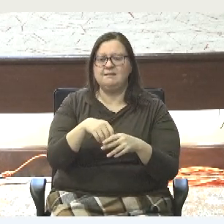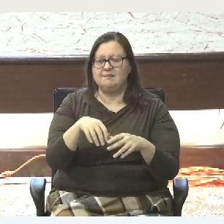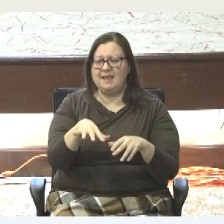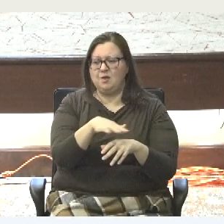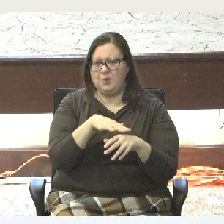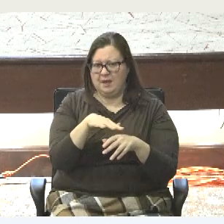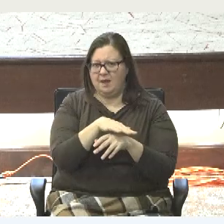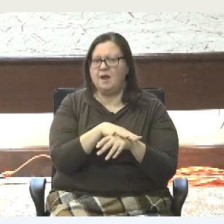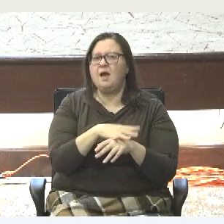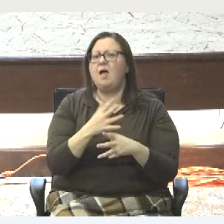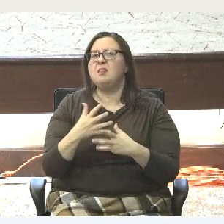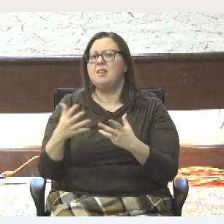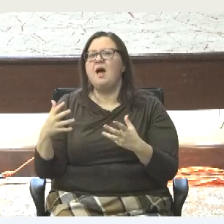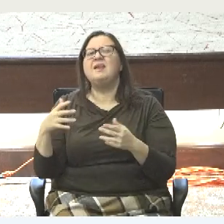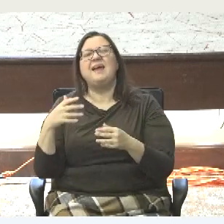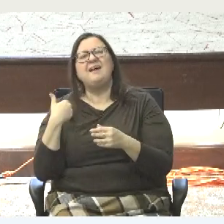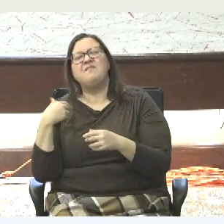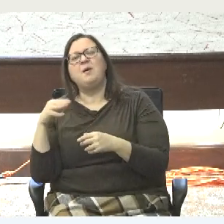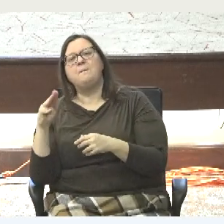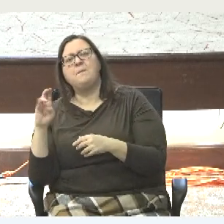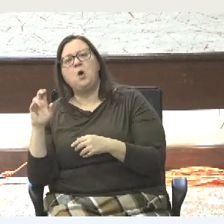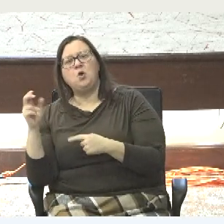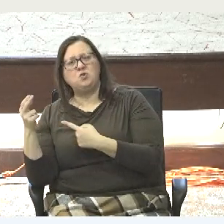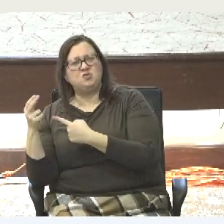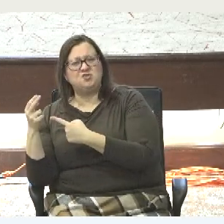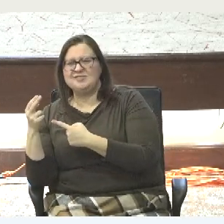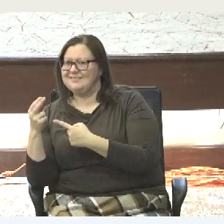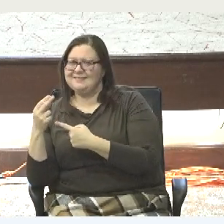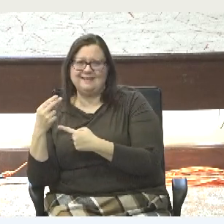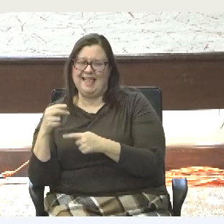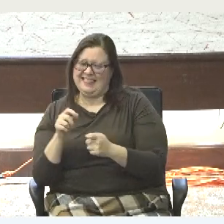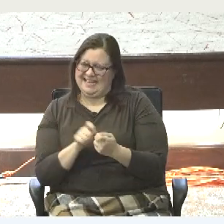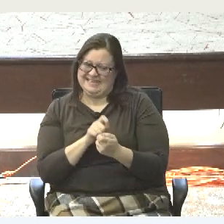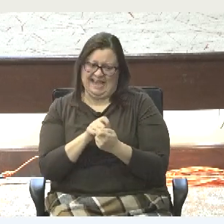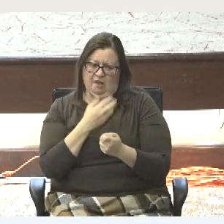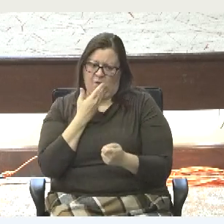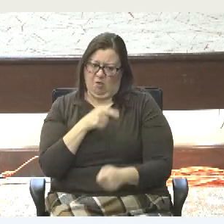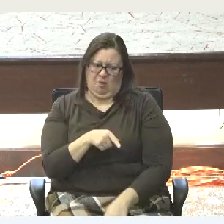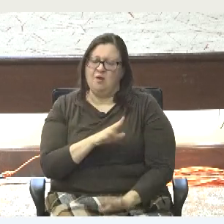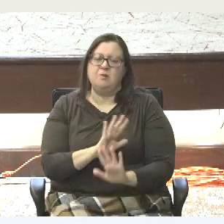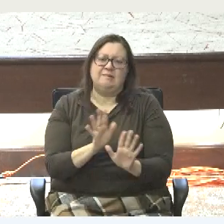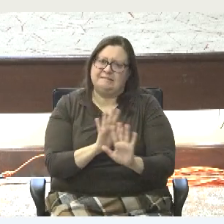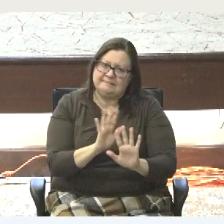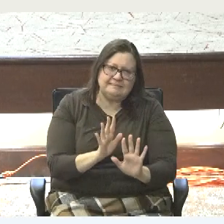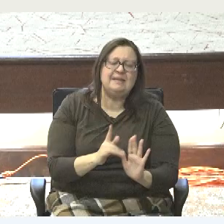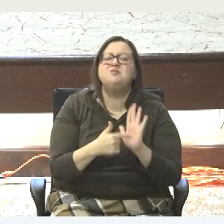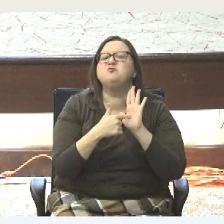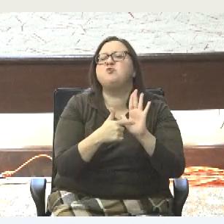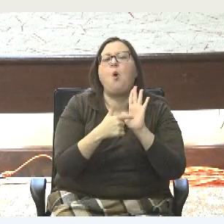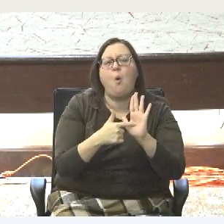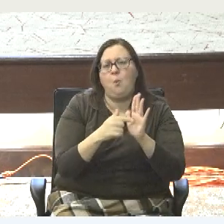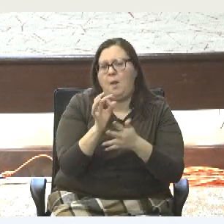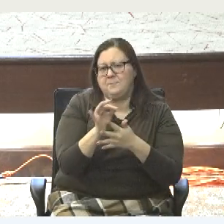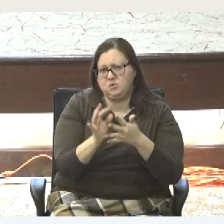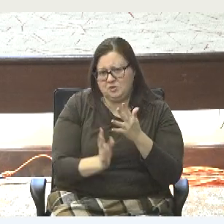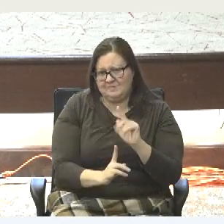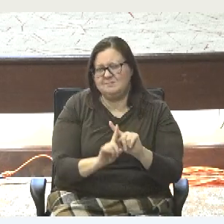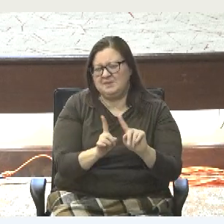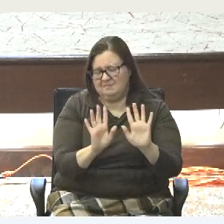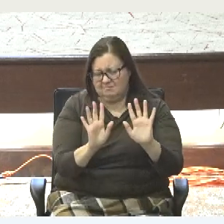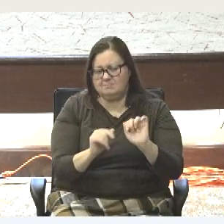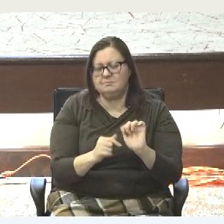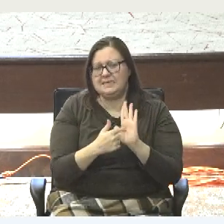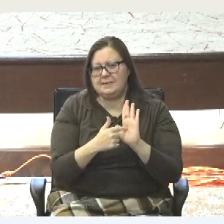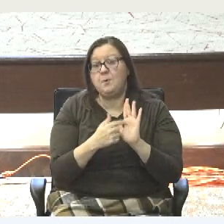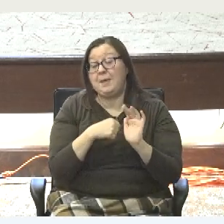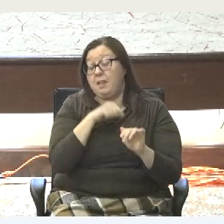know a lot of our parks have the mulch. We are not going with this exact color scheme. This was to show some options, but I really love